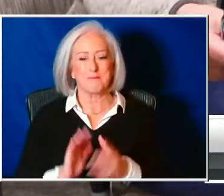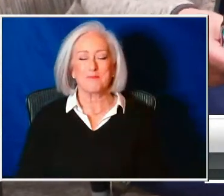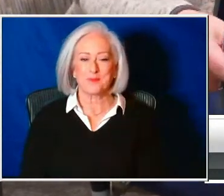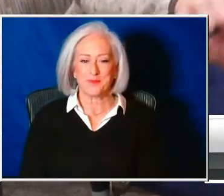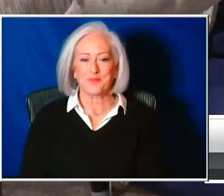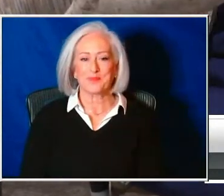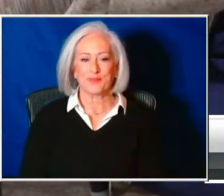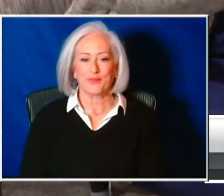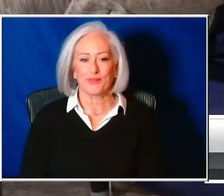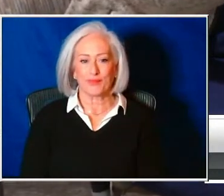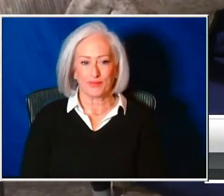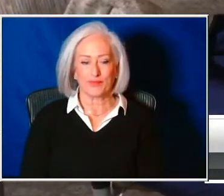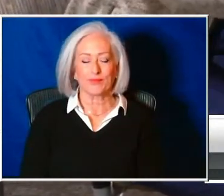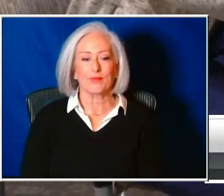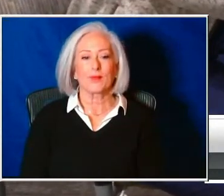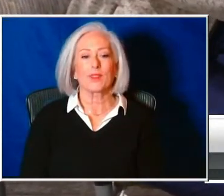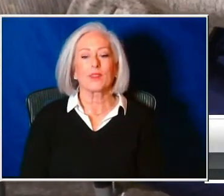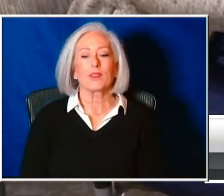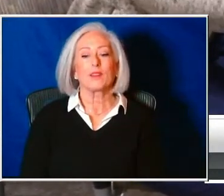Now, as we mentioned,